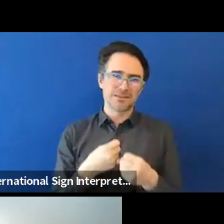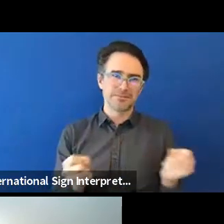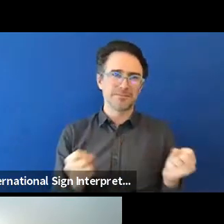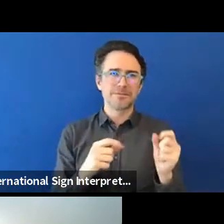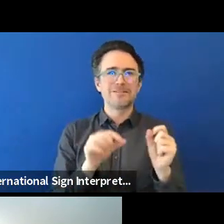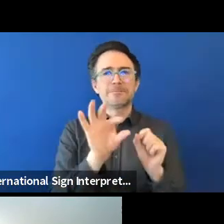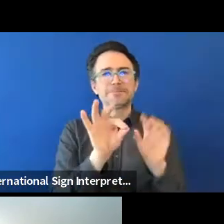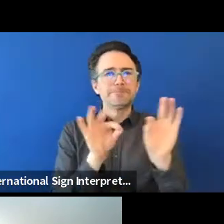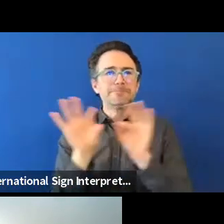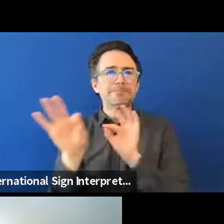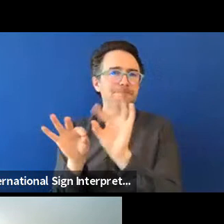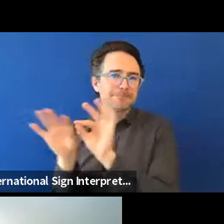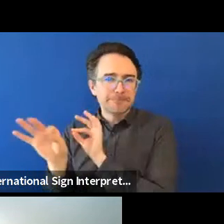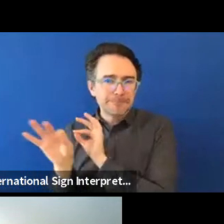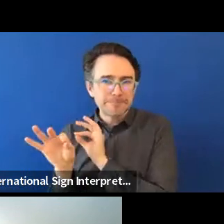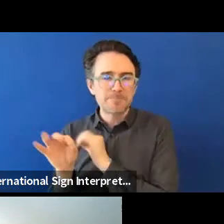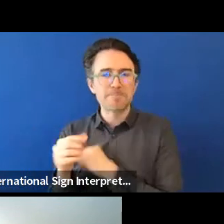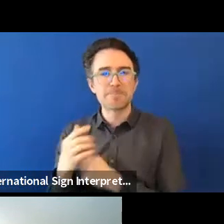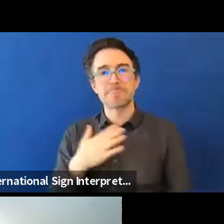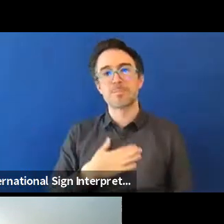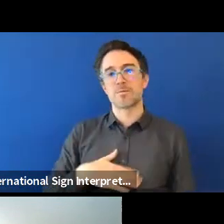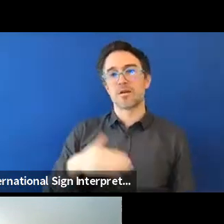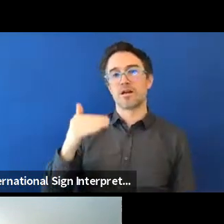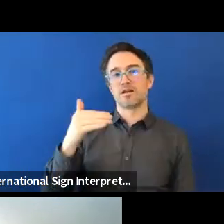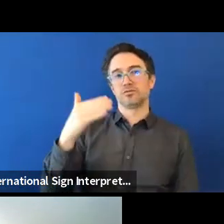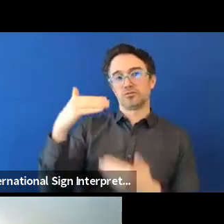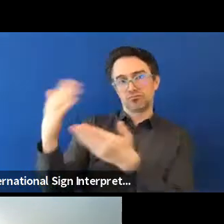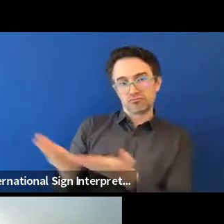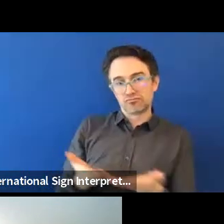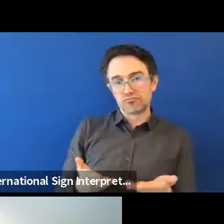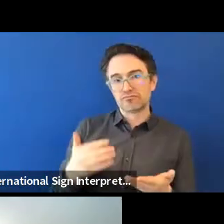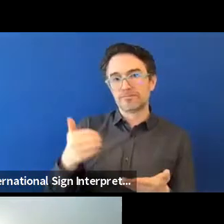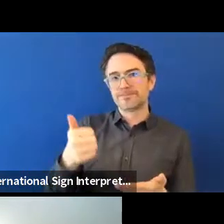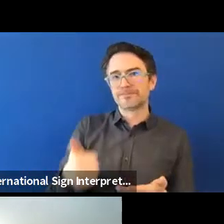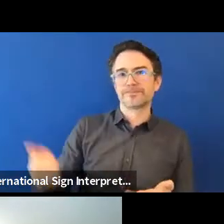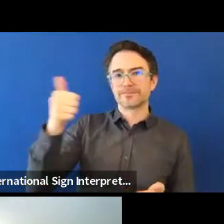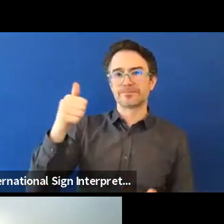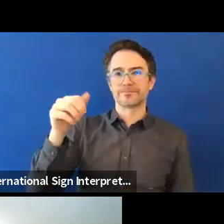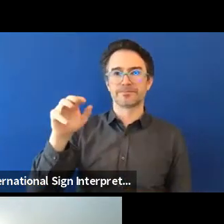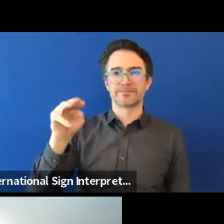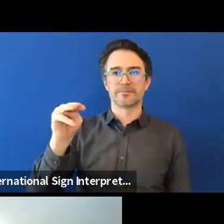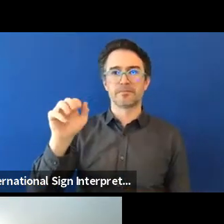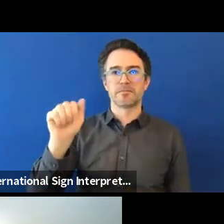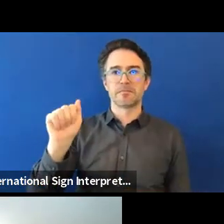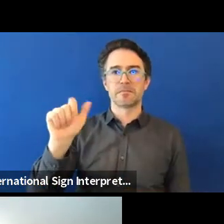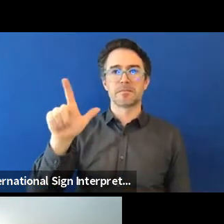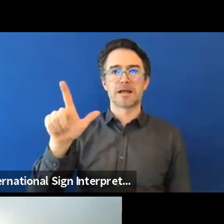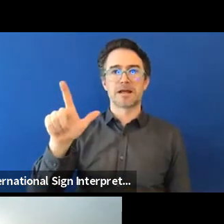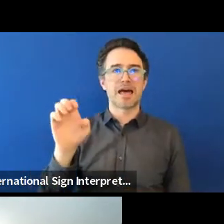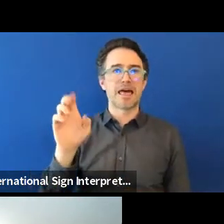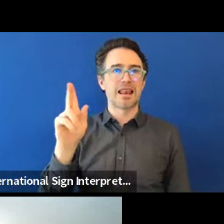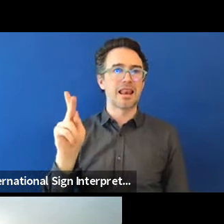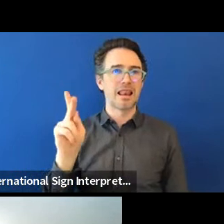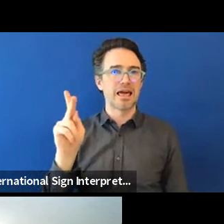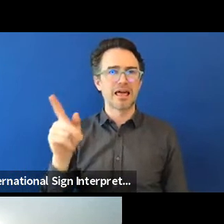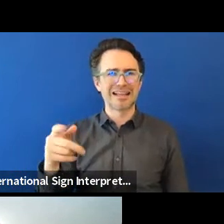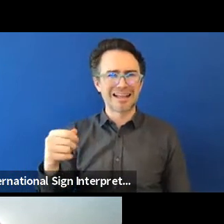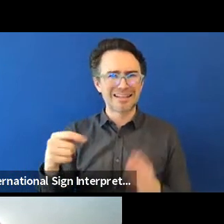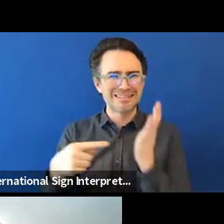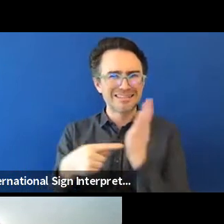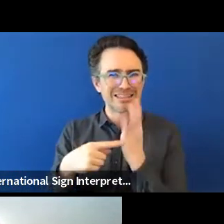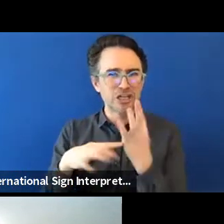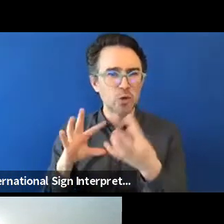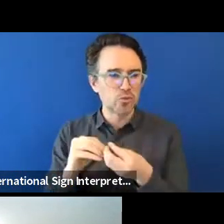Melek, is having access issues, and the Minister of Health and Family Welfare in the